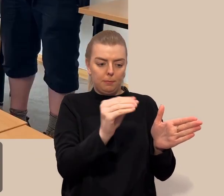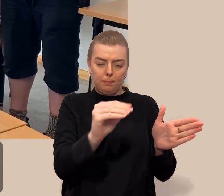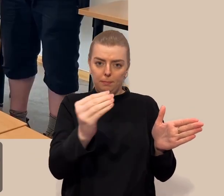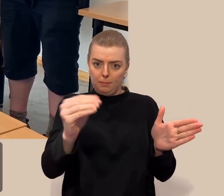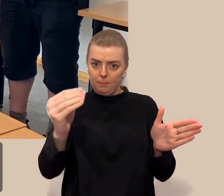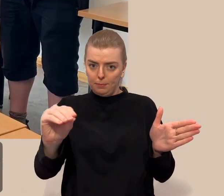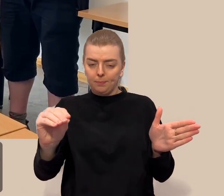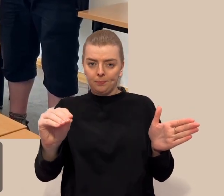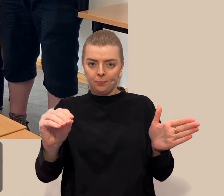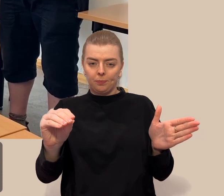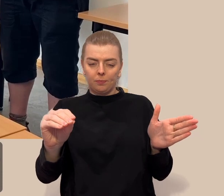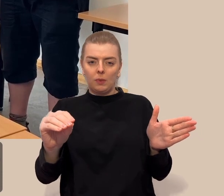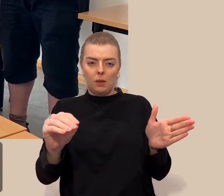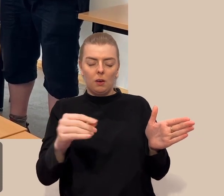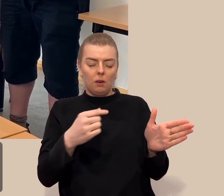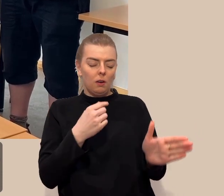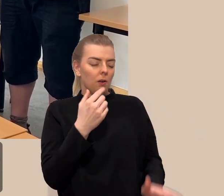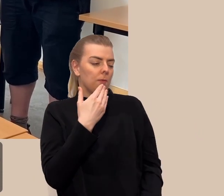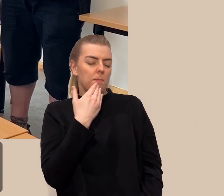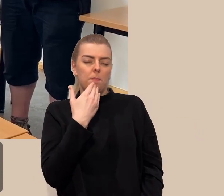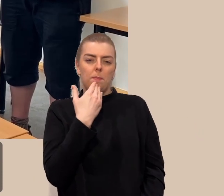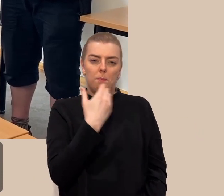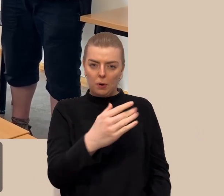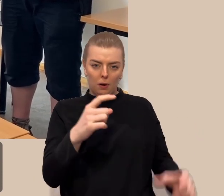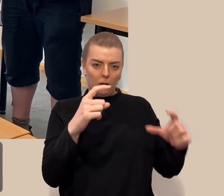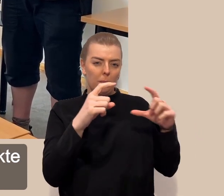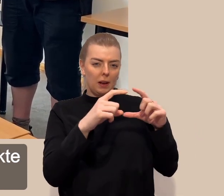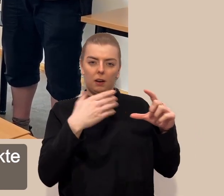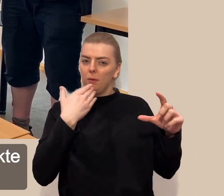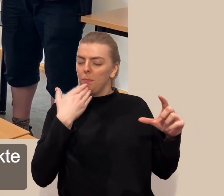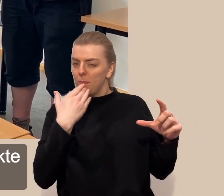five and then also give it a title. And then